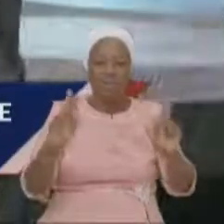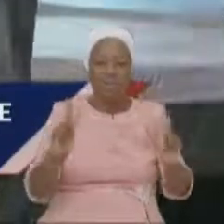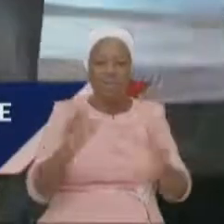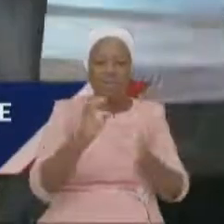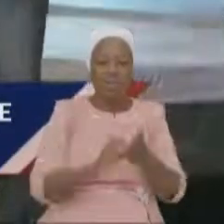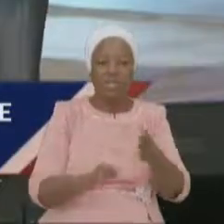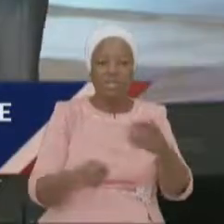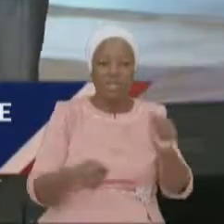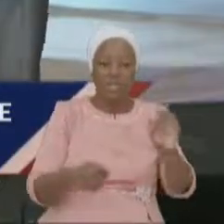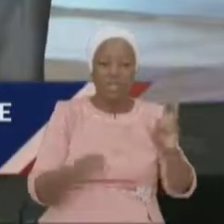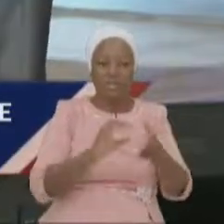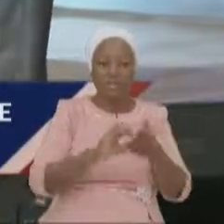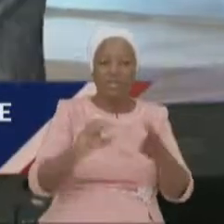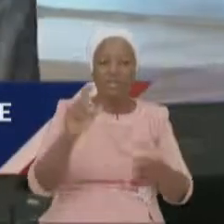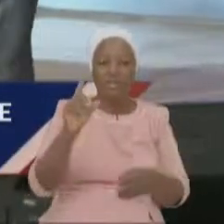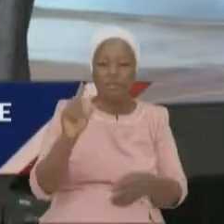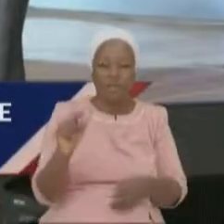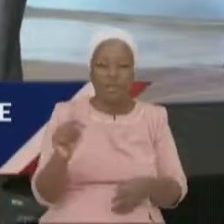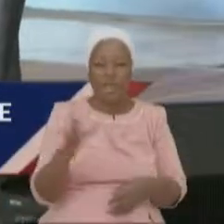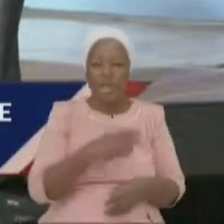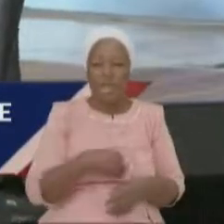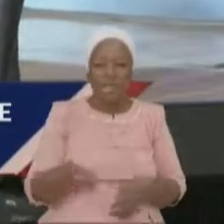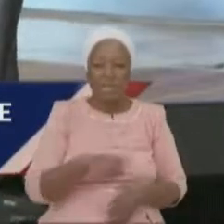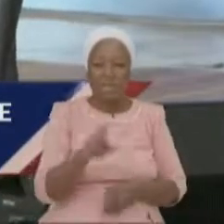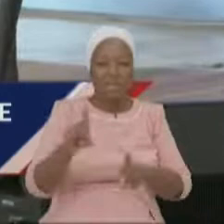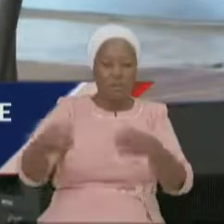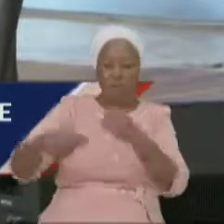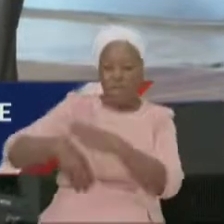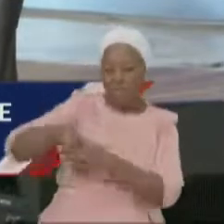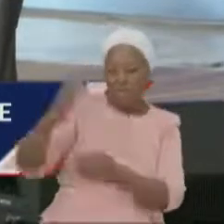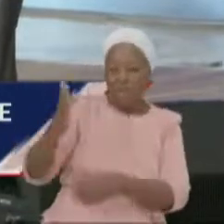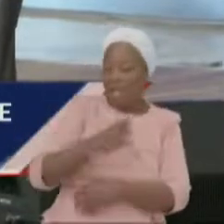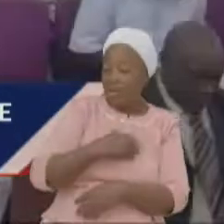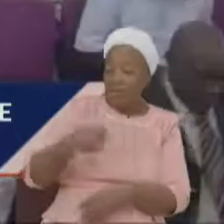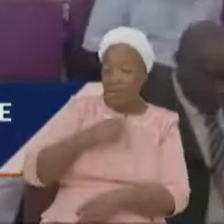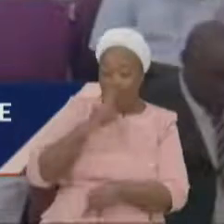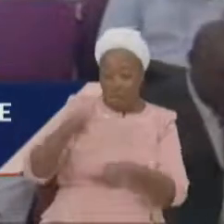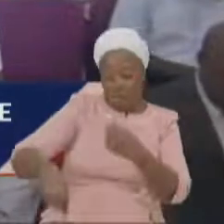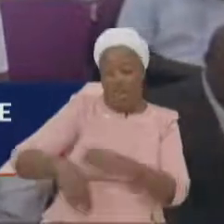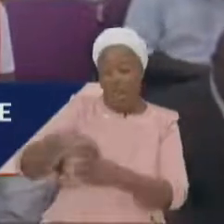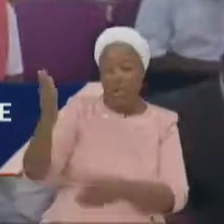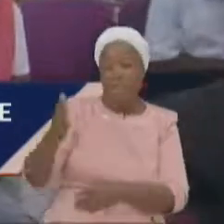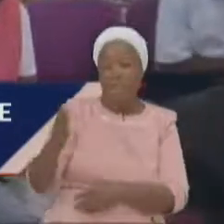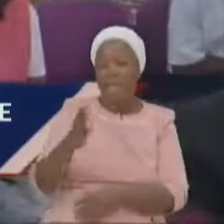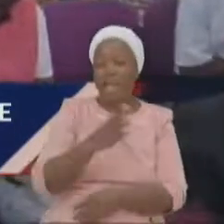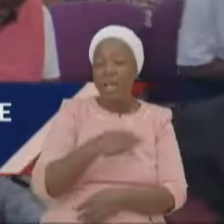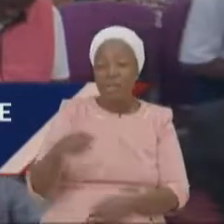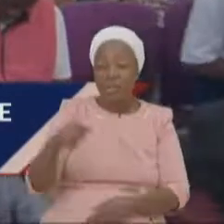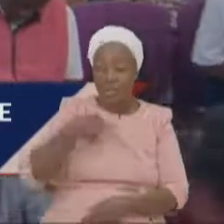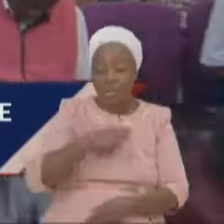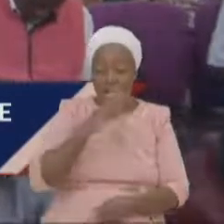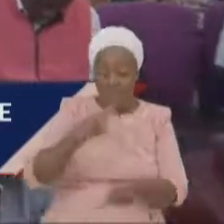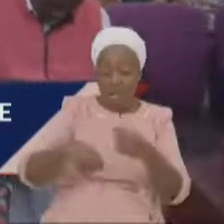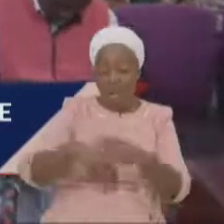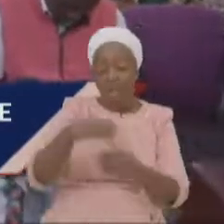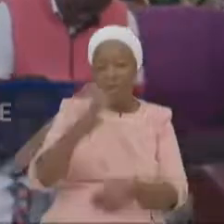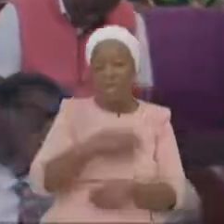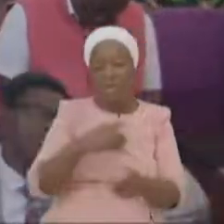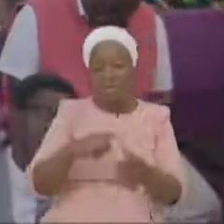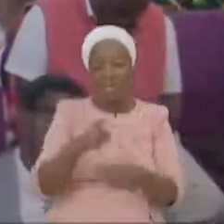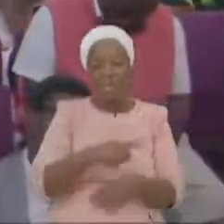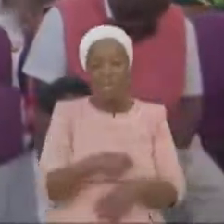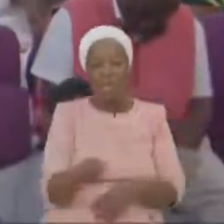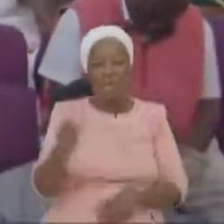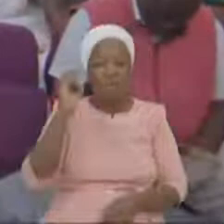20, and they went forth, and we are going forth. I said, we're going forth, and they